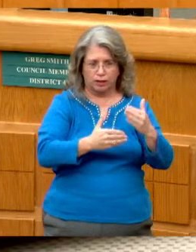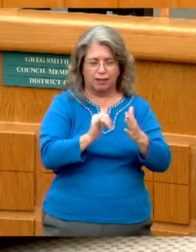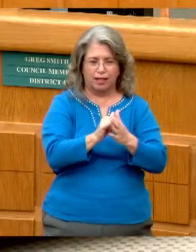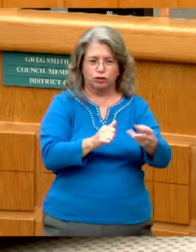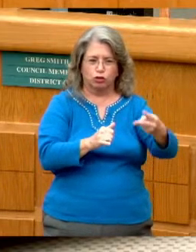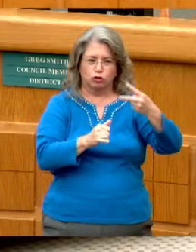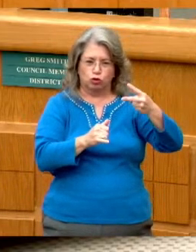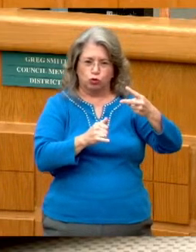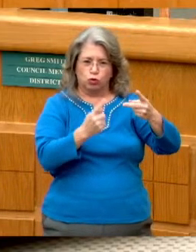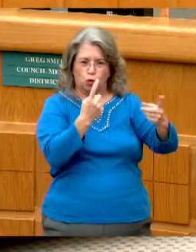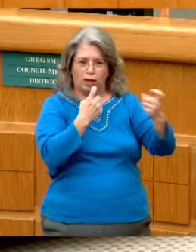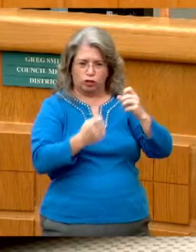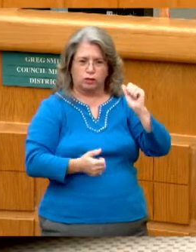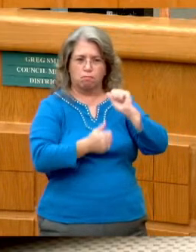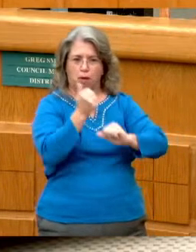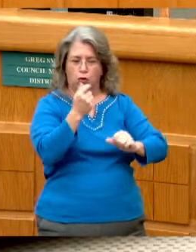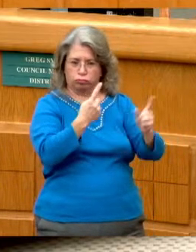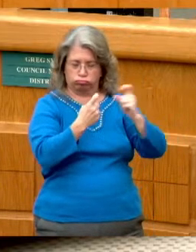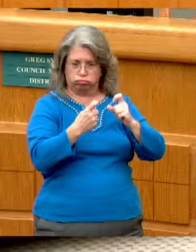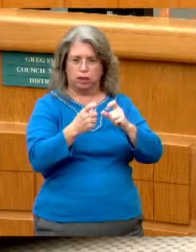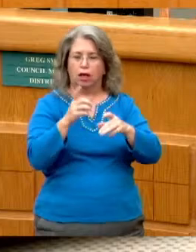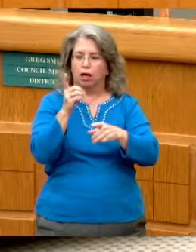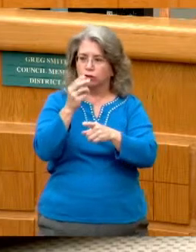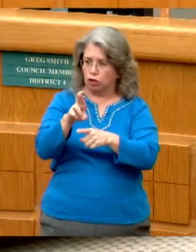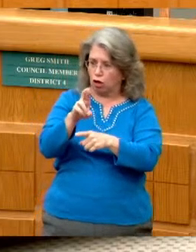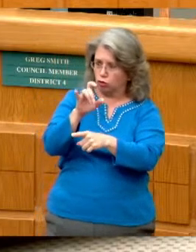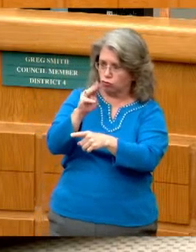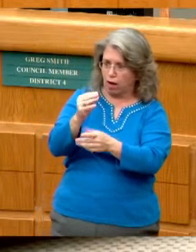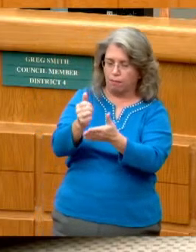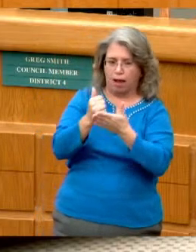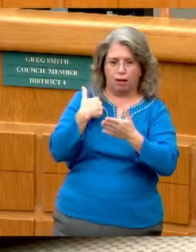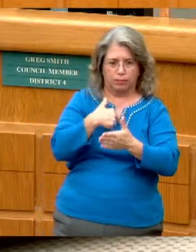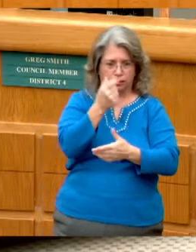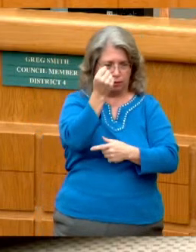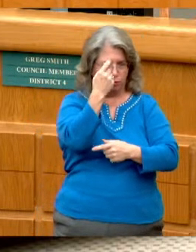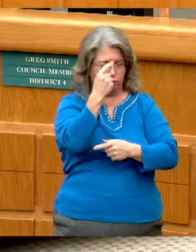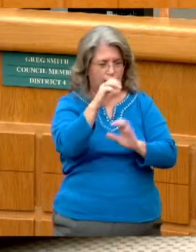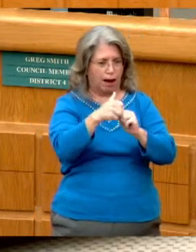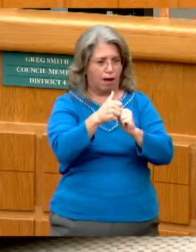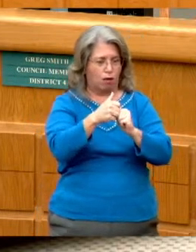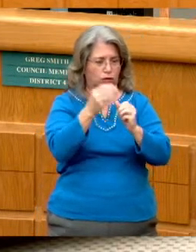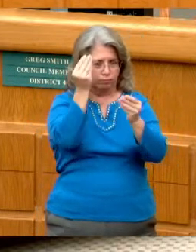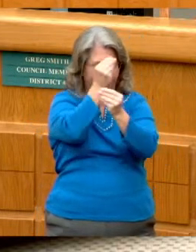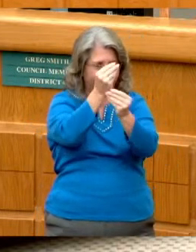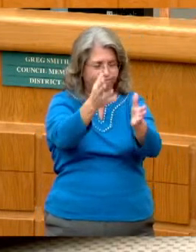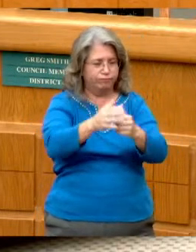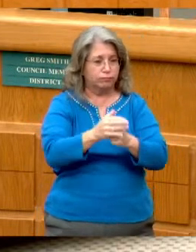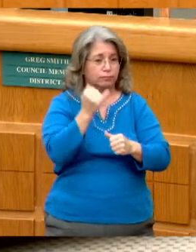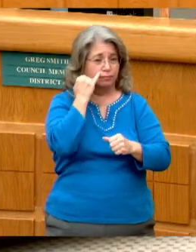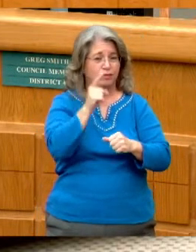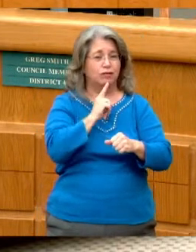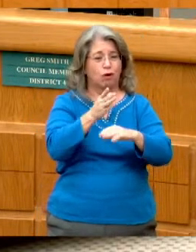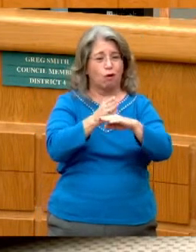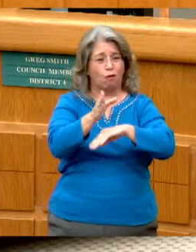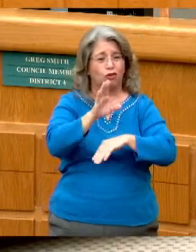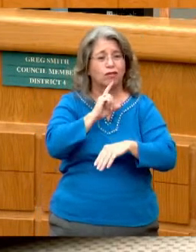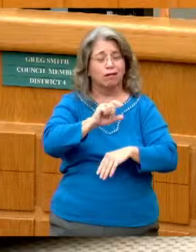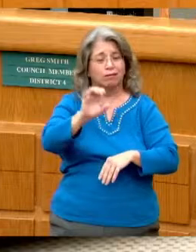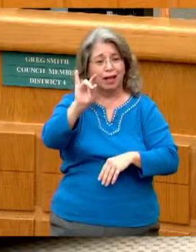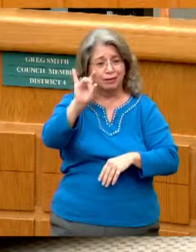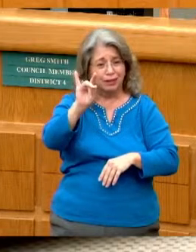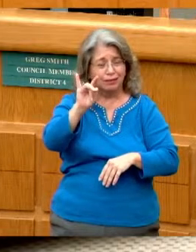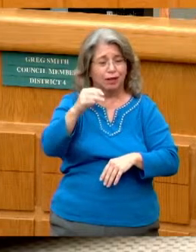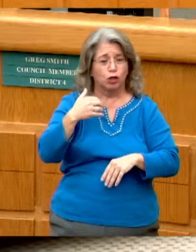most. And now that Dr. Ram has helped us understand how we should best communicate it, if you're over 18 and have a chronic